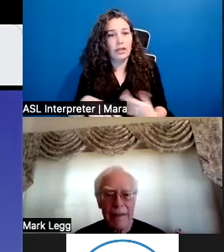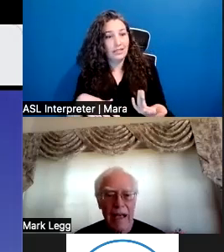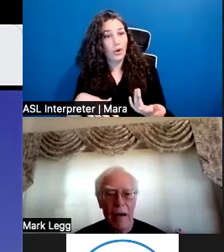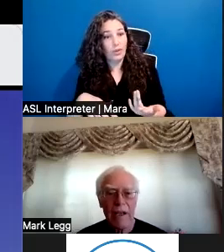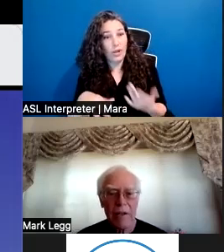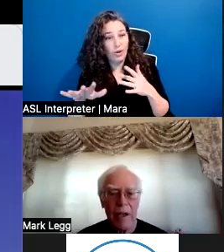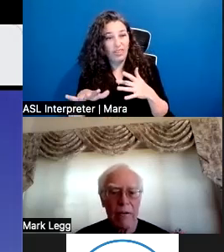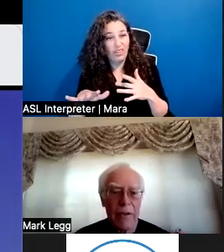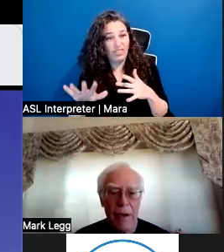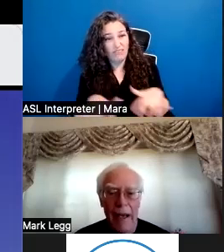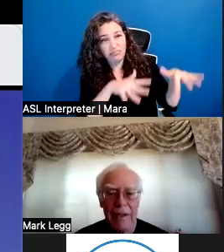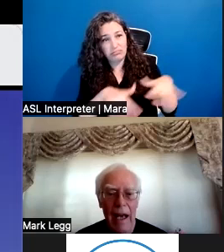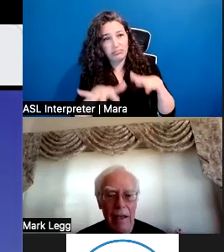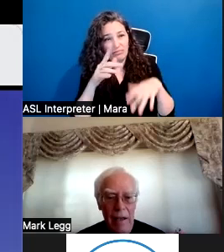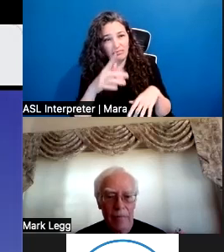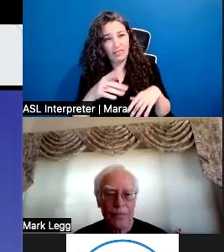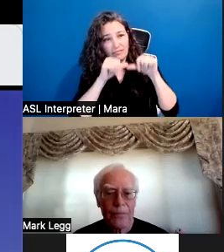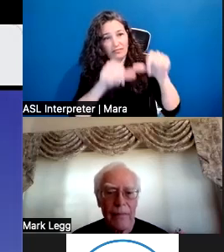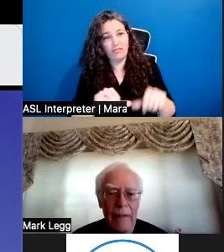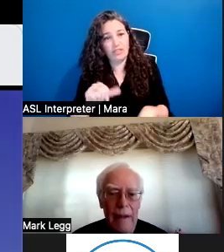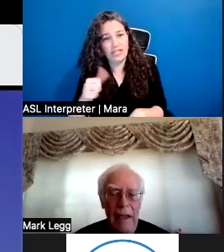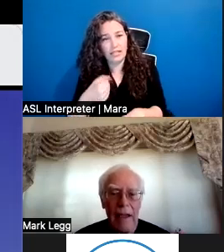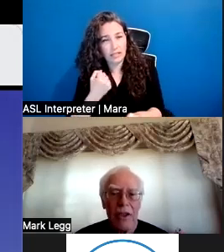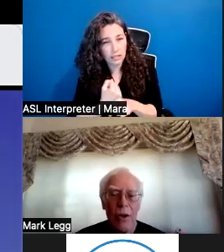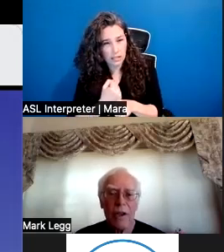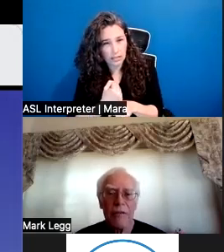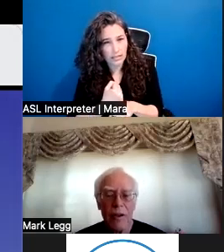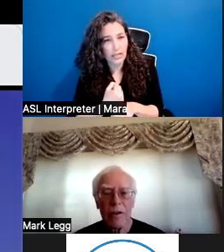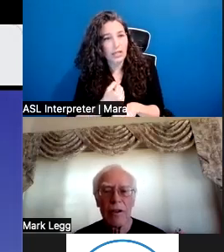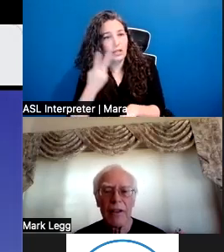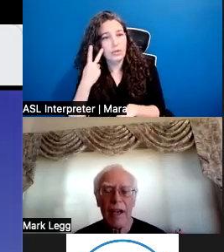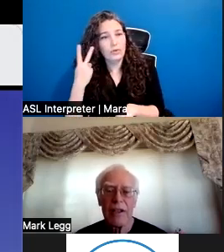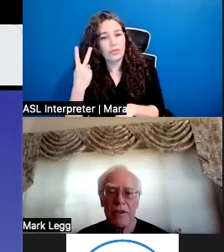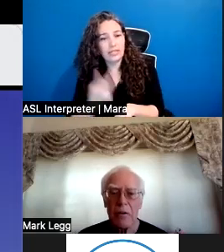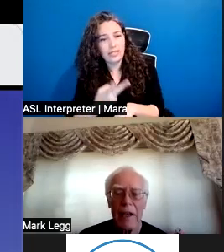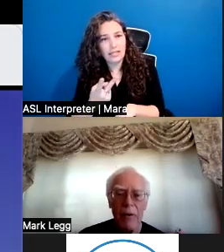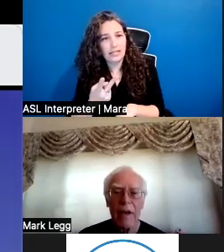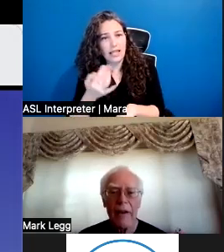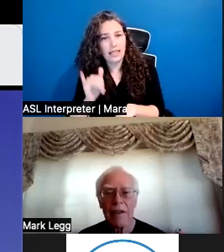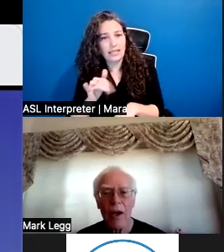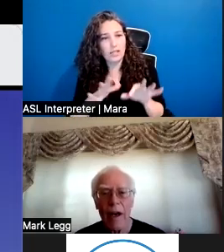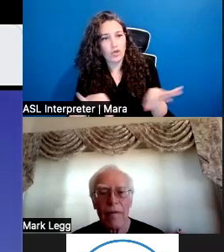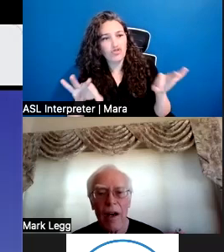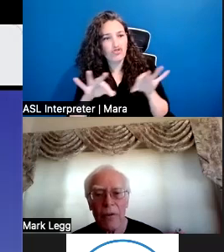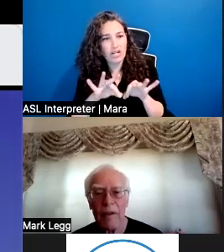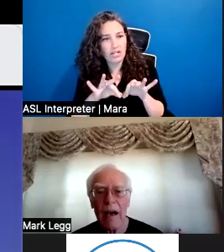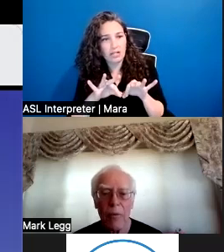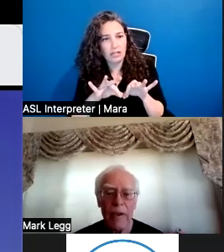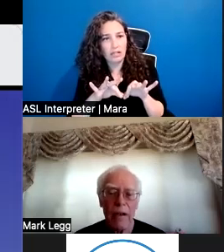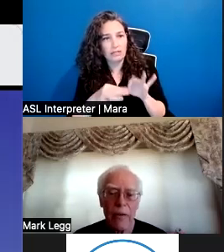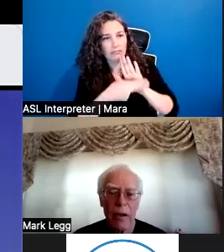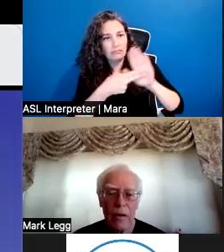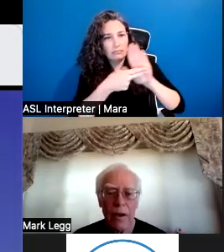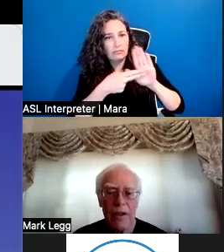this is this complex train wreck. So the next slide shows a vertical cross section. So, okay, we've got these low angle faults, and we've got